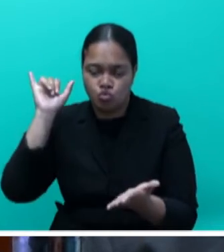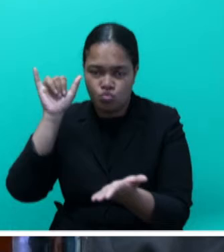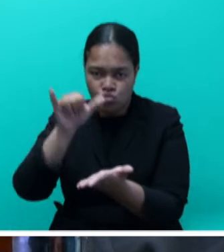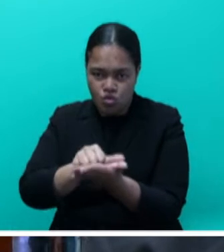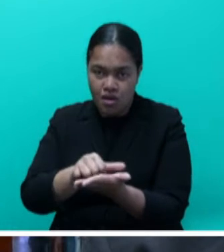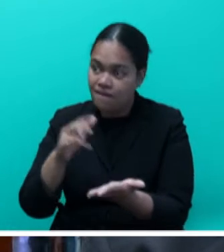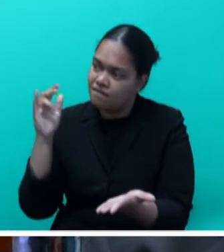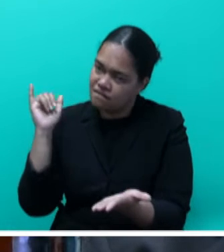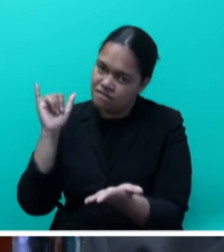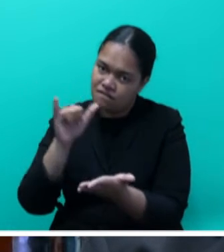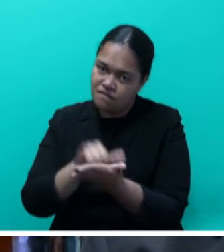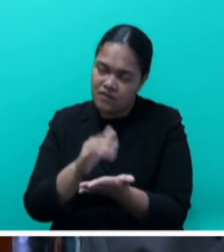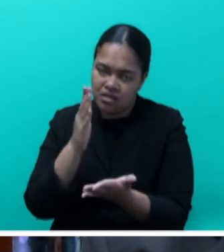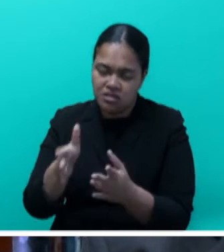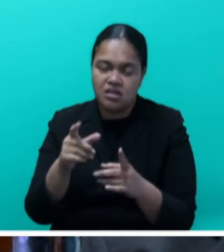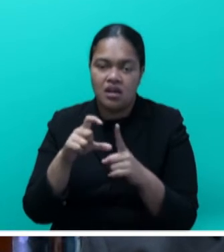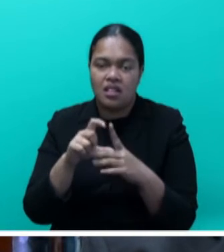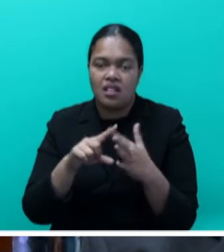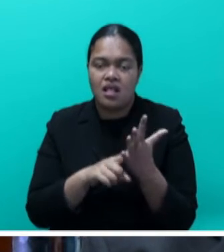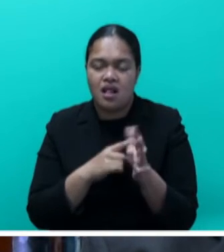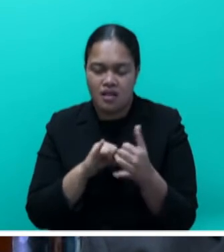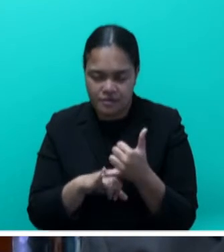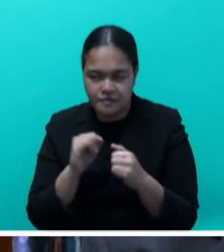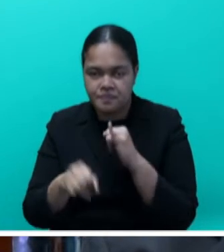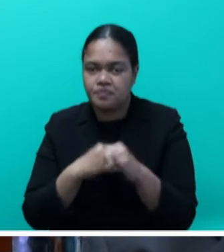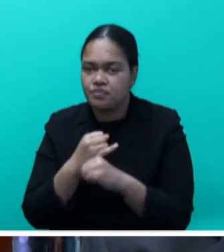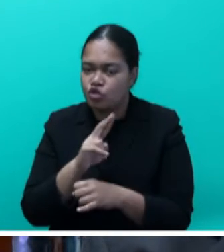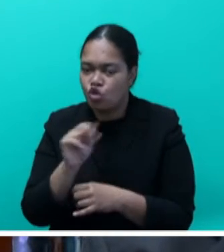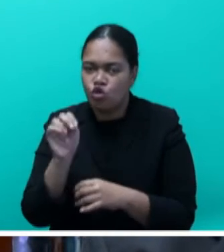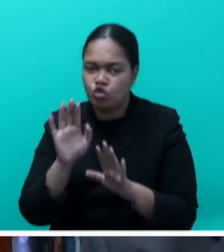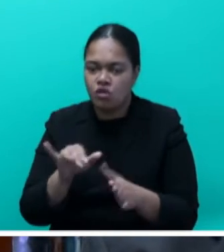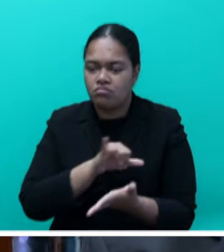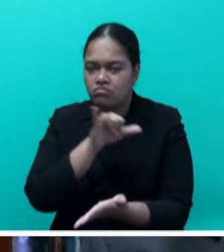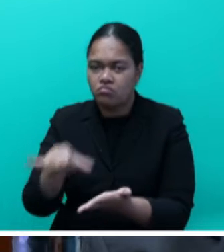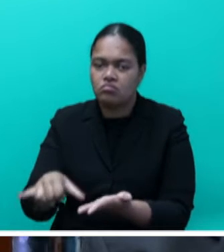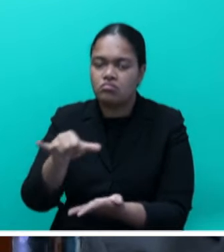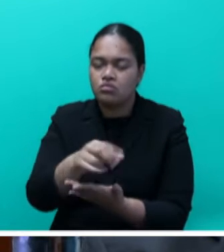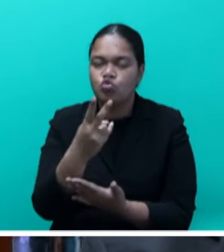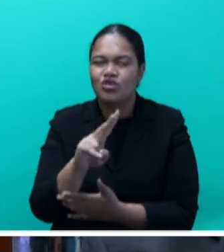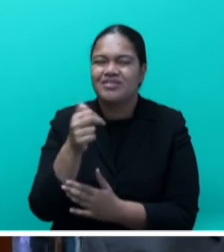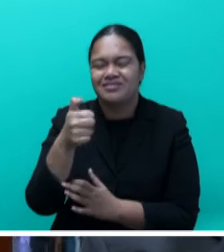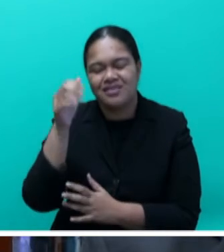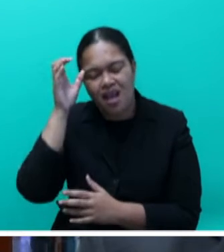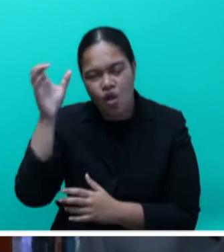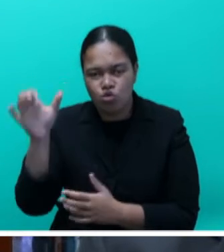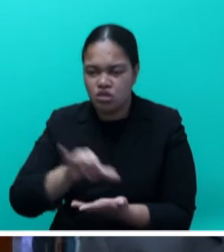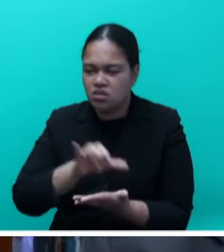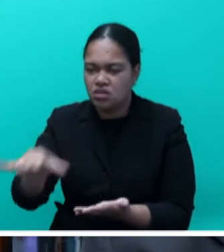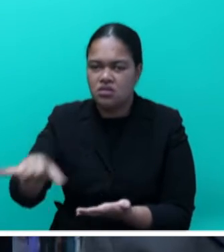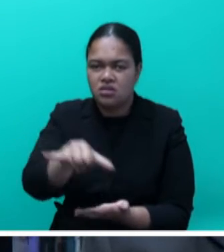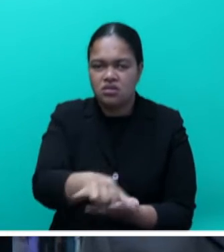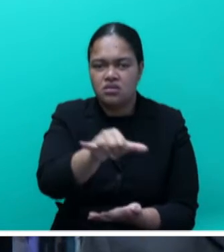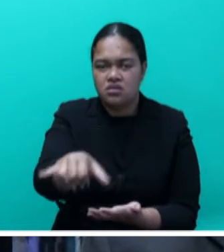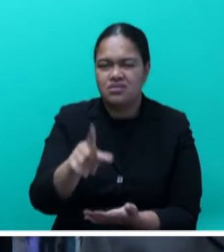Dallas and 67 international non-stop destinations worldwide across 26 countries. So what it means,